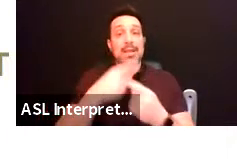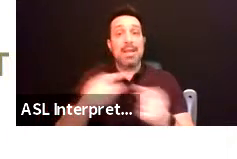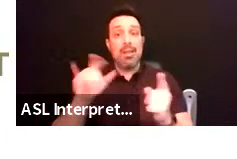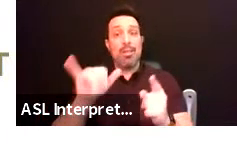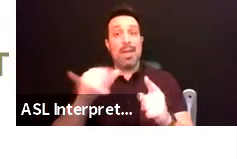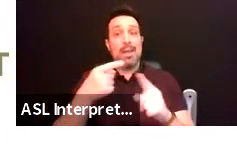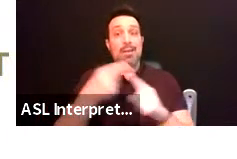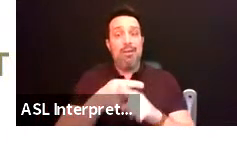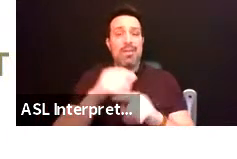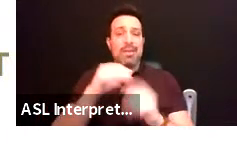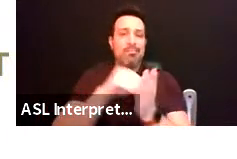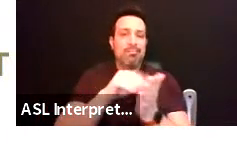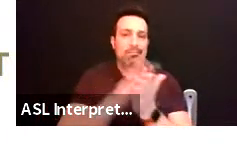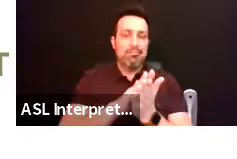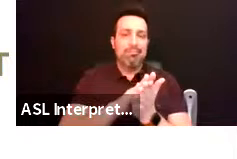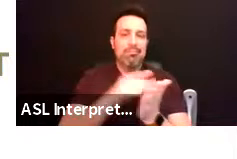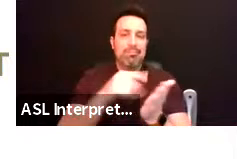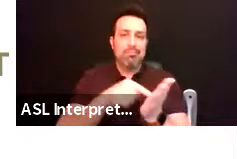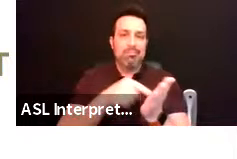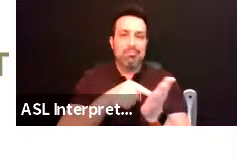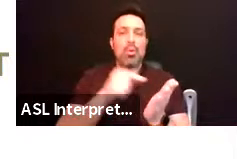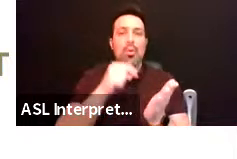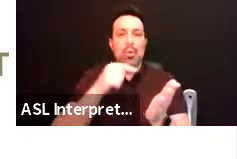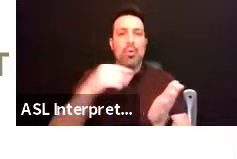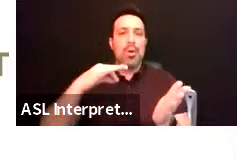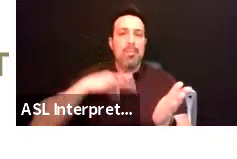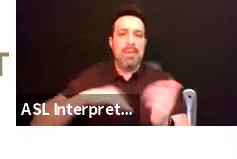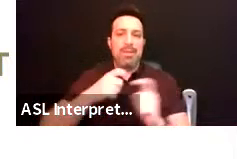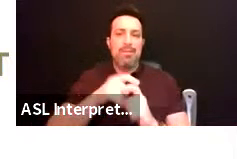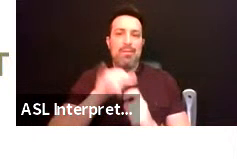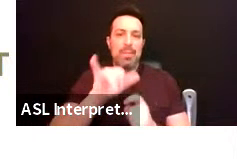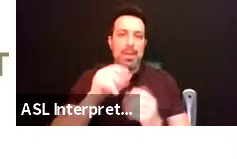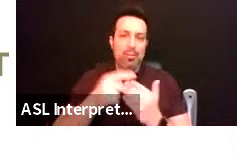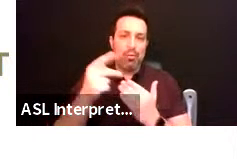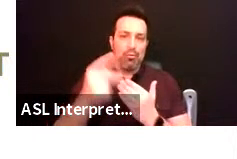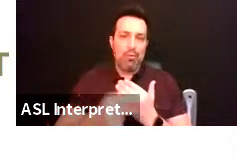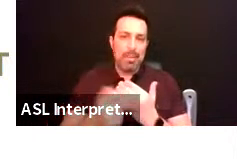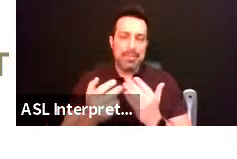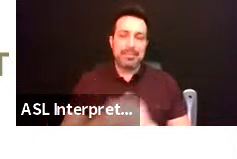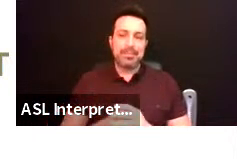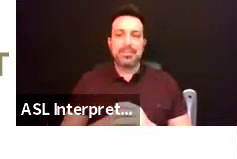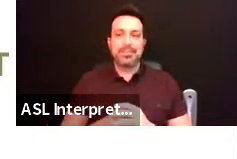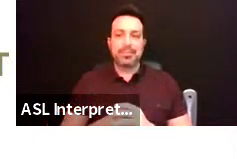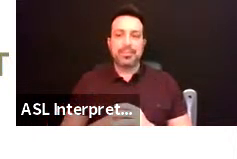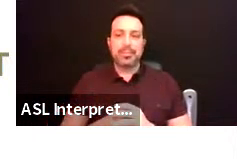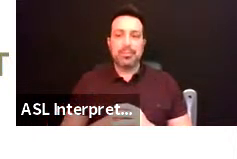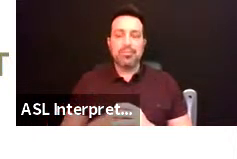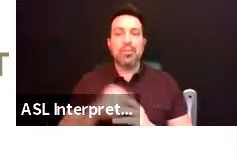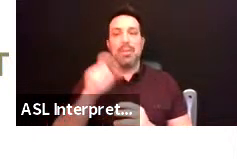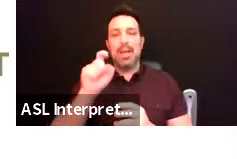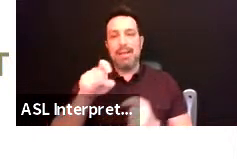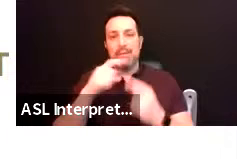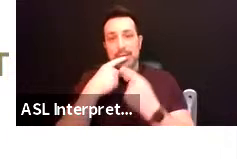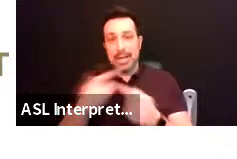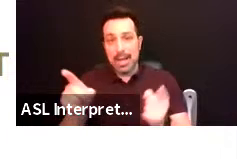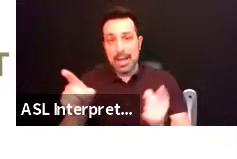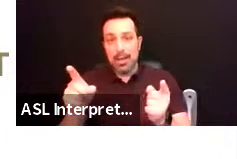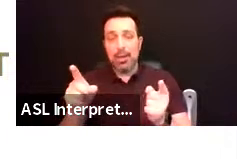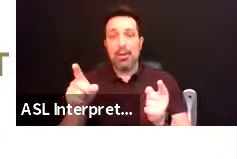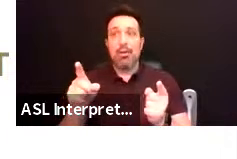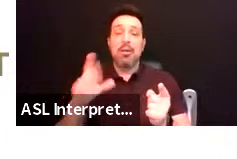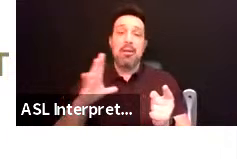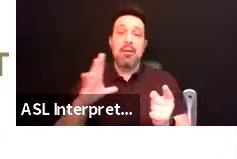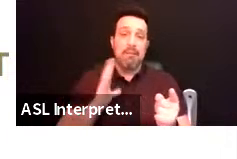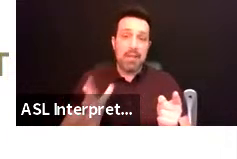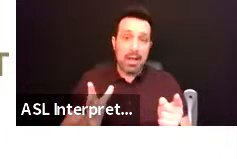the record, the ones who would be benefited by that program. They just have to declare it. It was